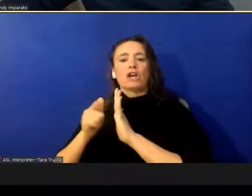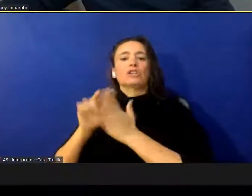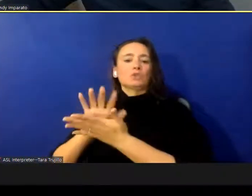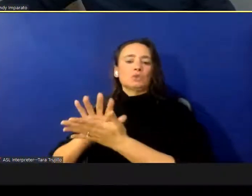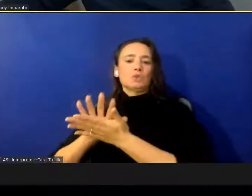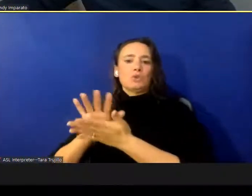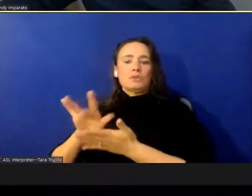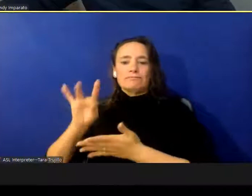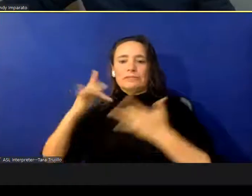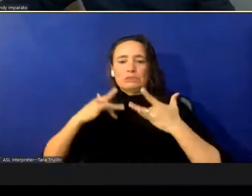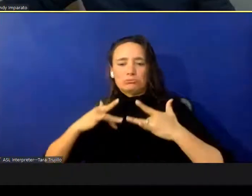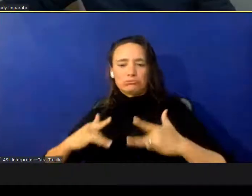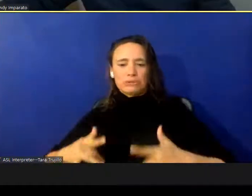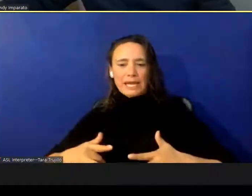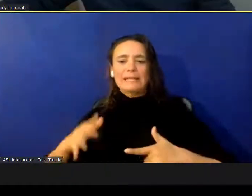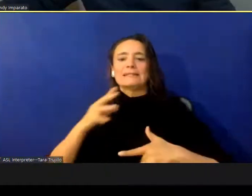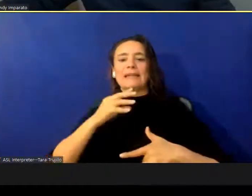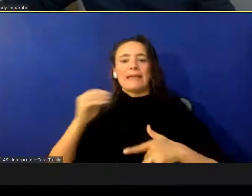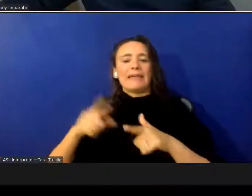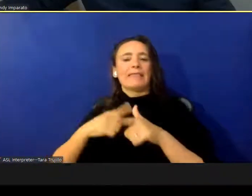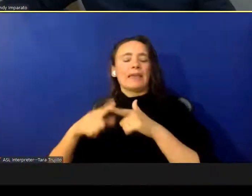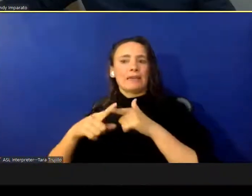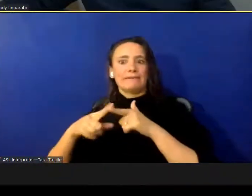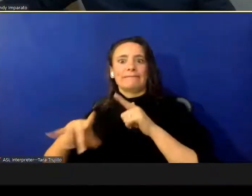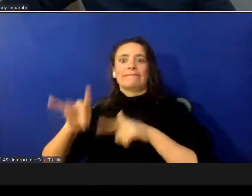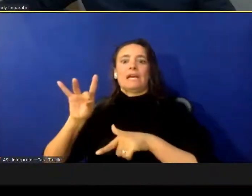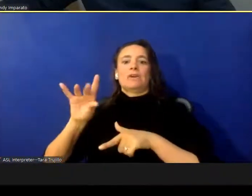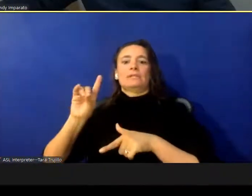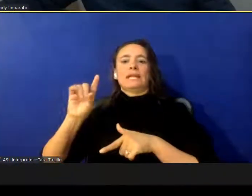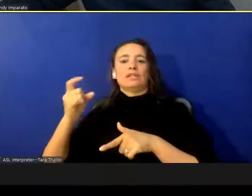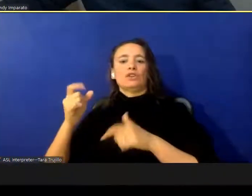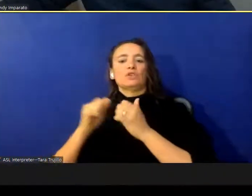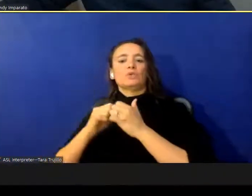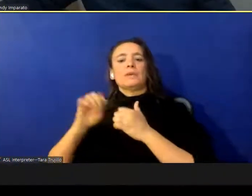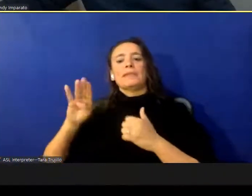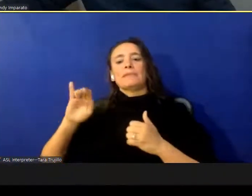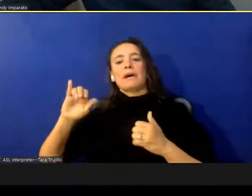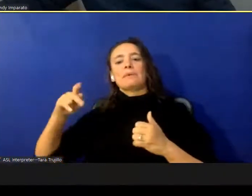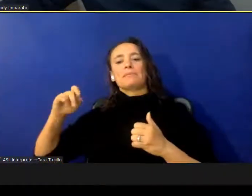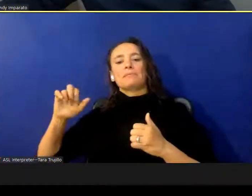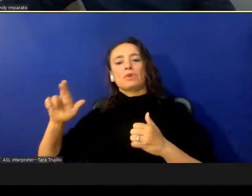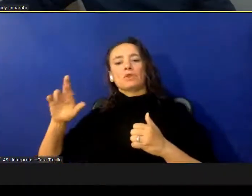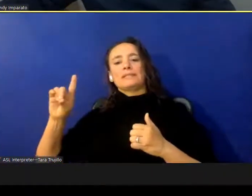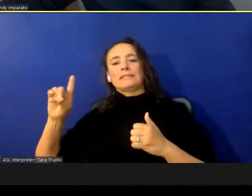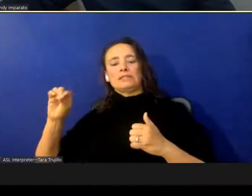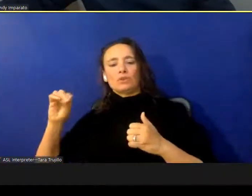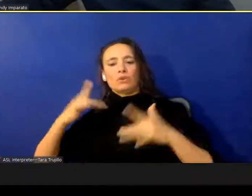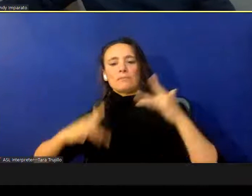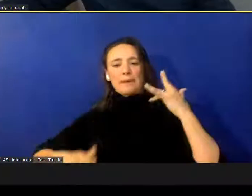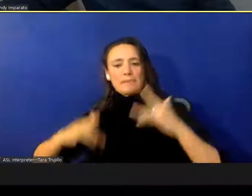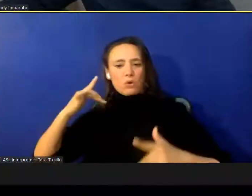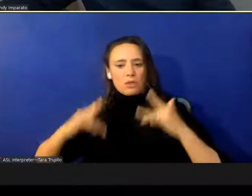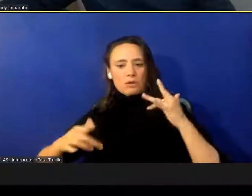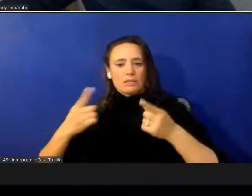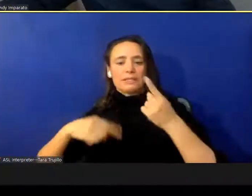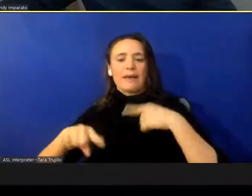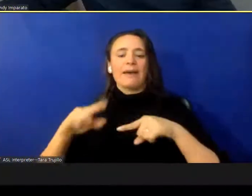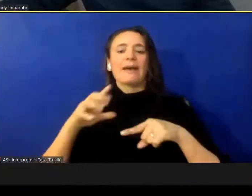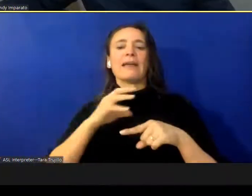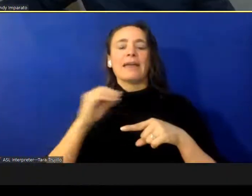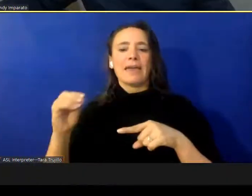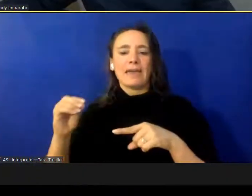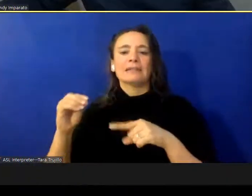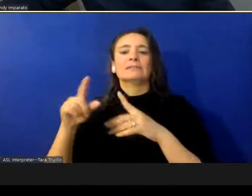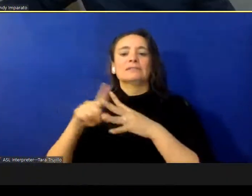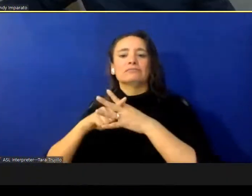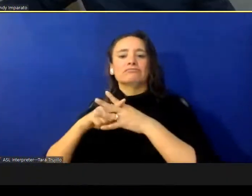and open about my disability throughout my career. I started in Boston, where I worked at the Disability Law Center there